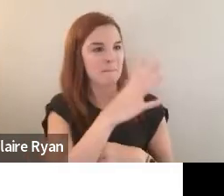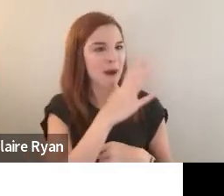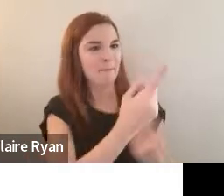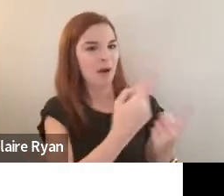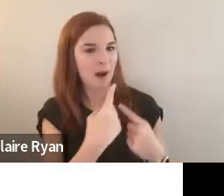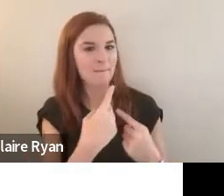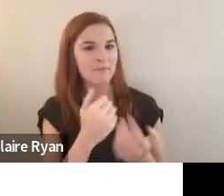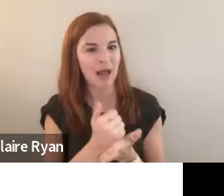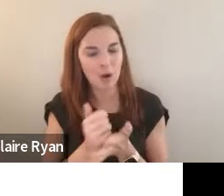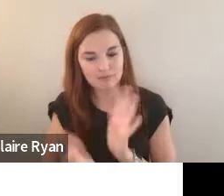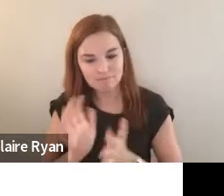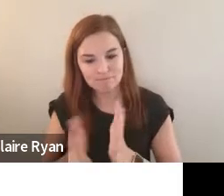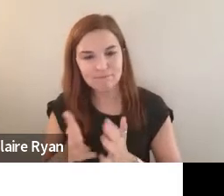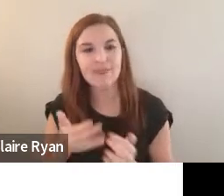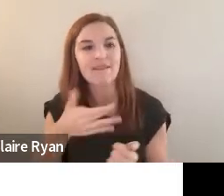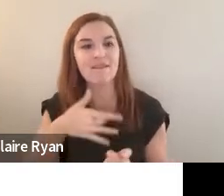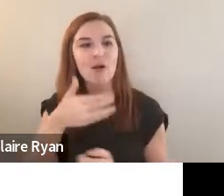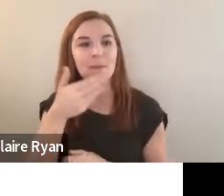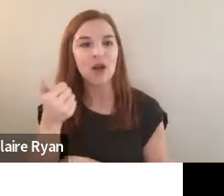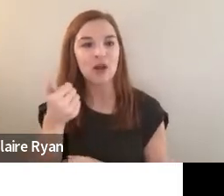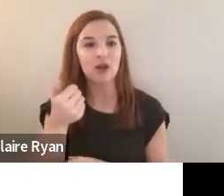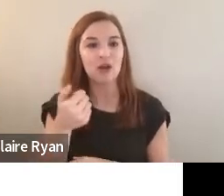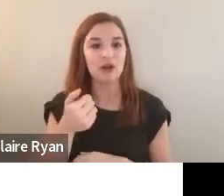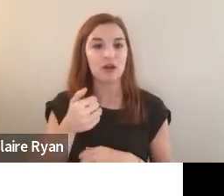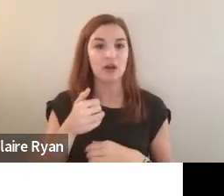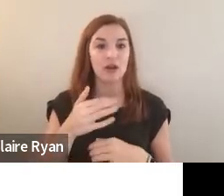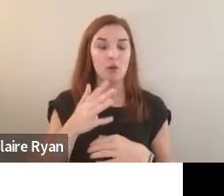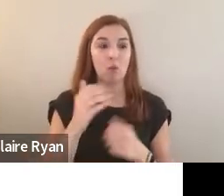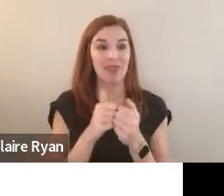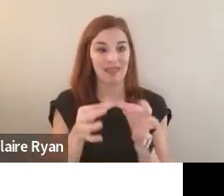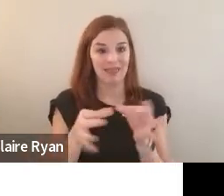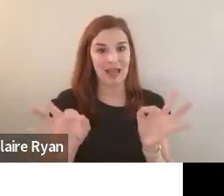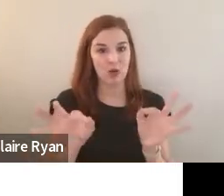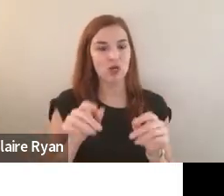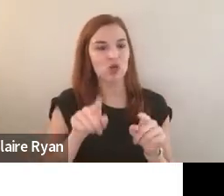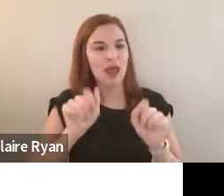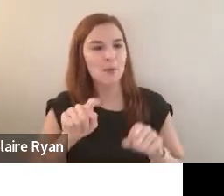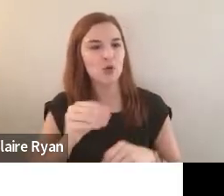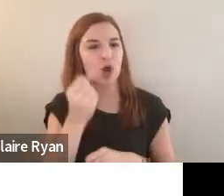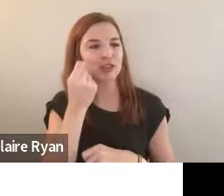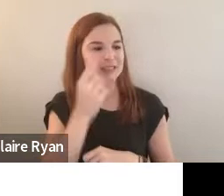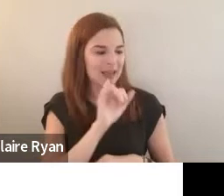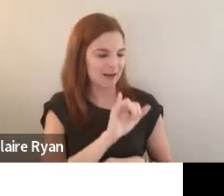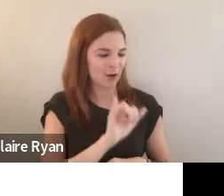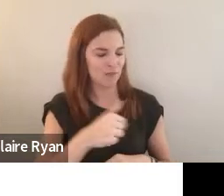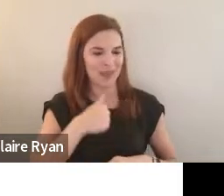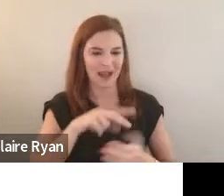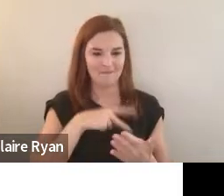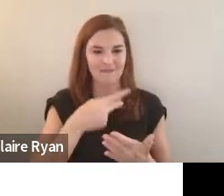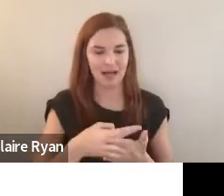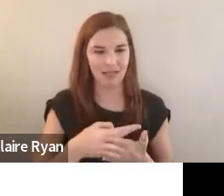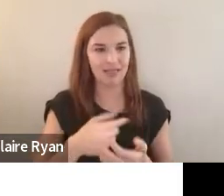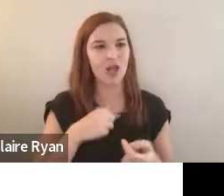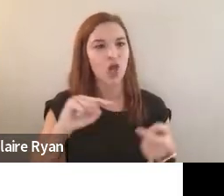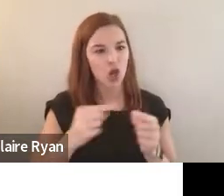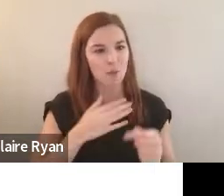knee and they cry about it for a while. Their mom comes, helps them, comforts them, soothes them, and they feel better. Well, with